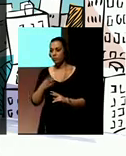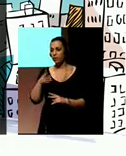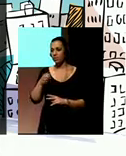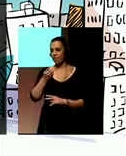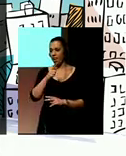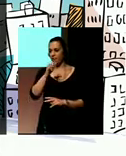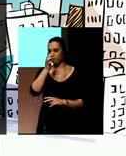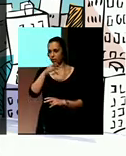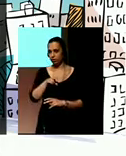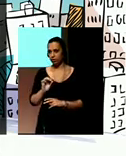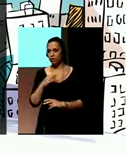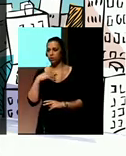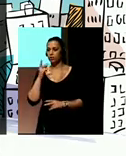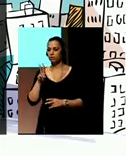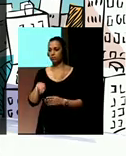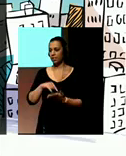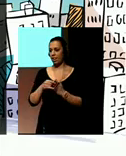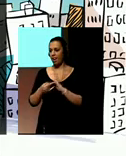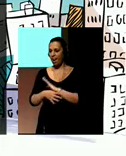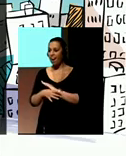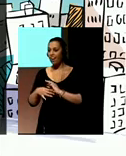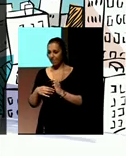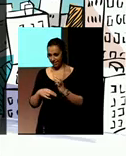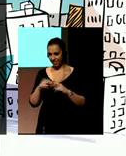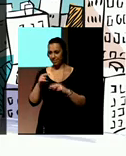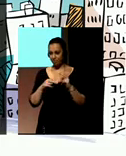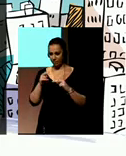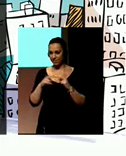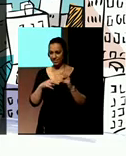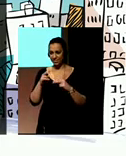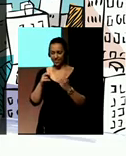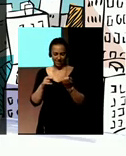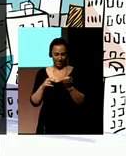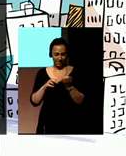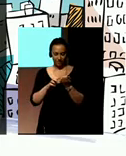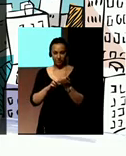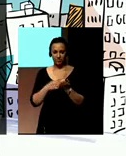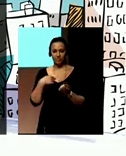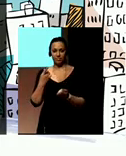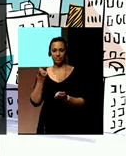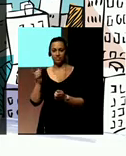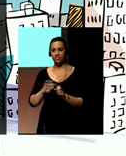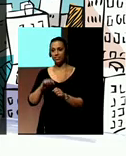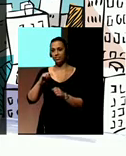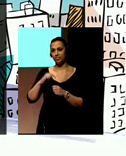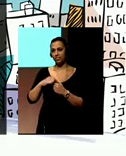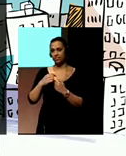Good morning, I'm Alfonso J. I'm a civil urban architect.